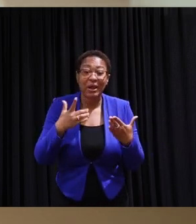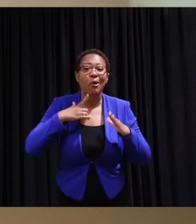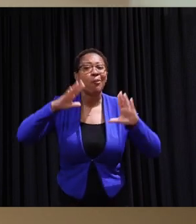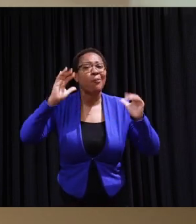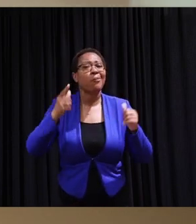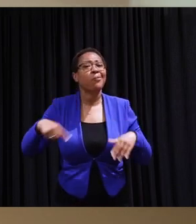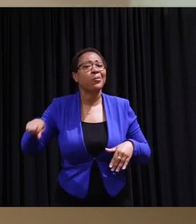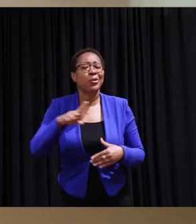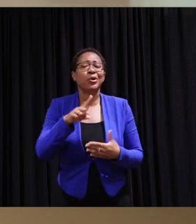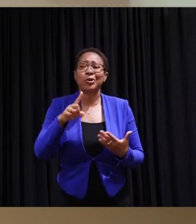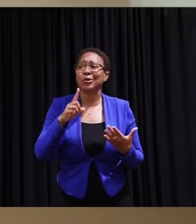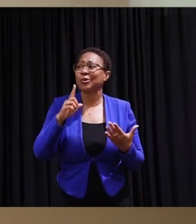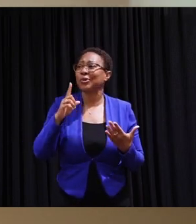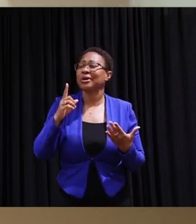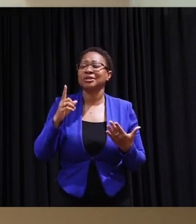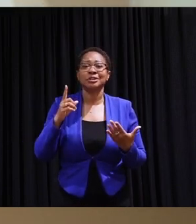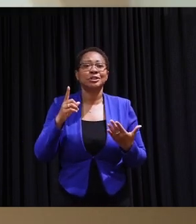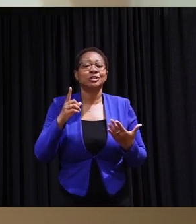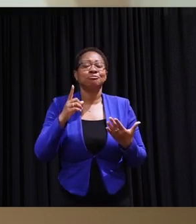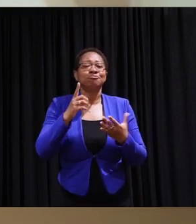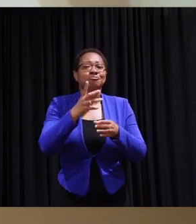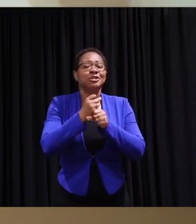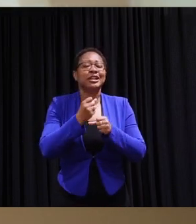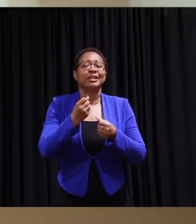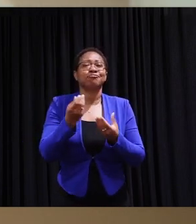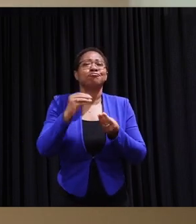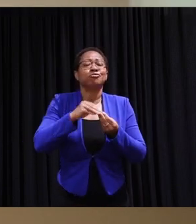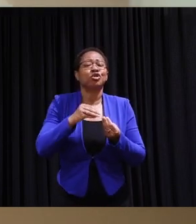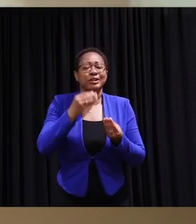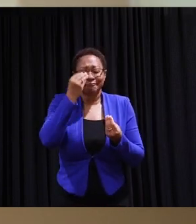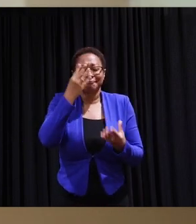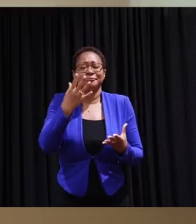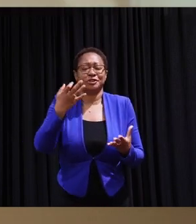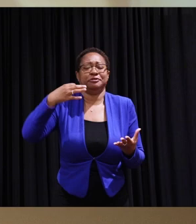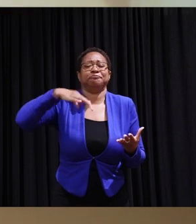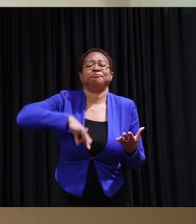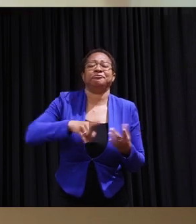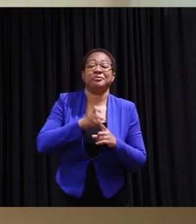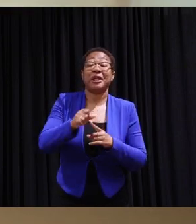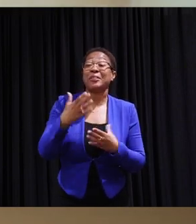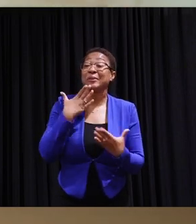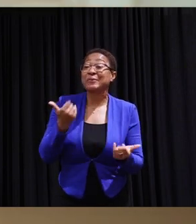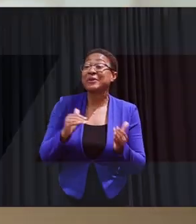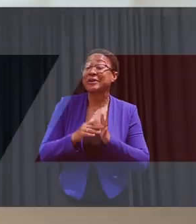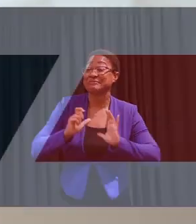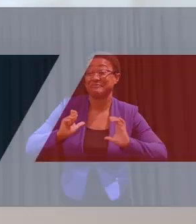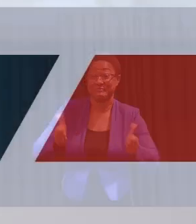you guys find the rest of the day very informative. Thank you so much. Thanks.